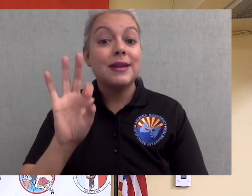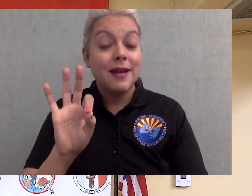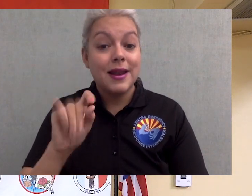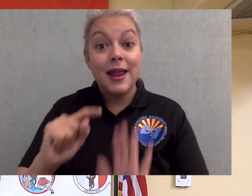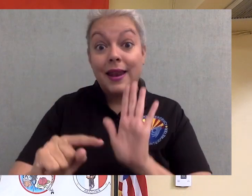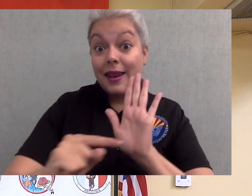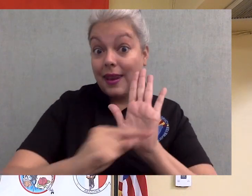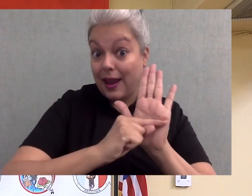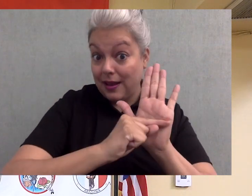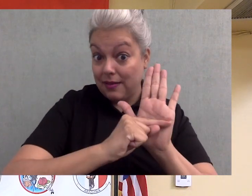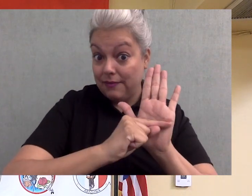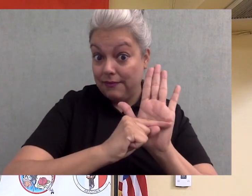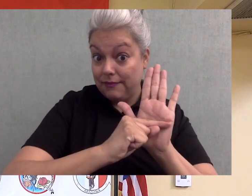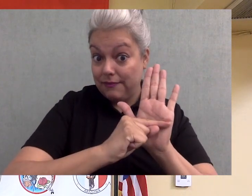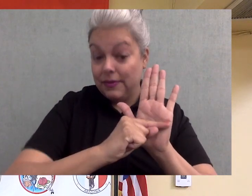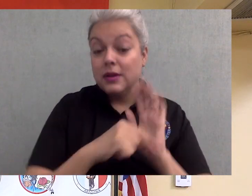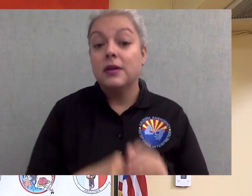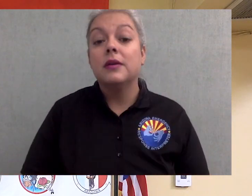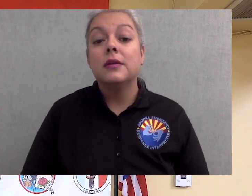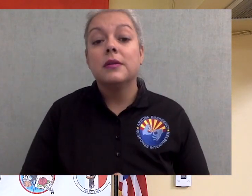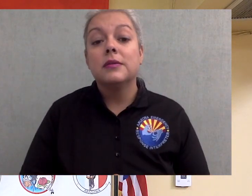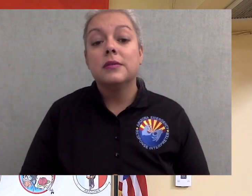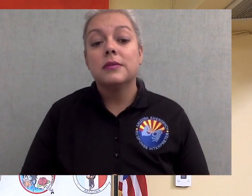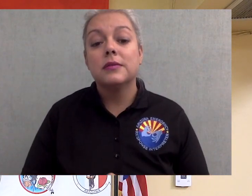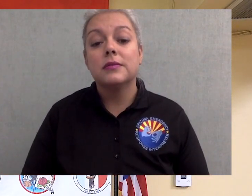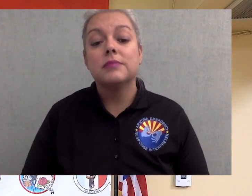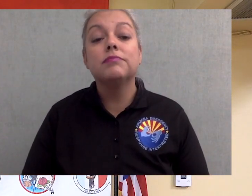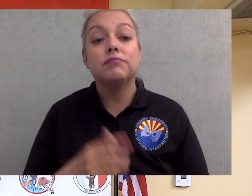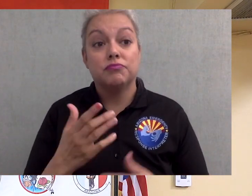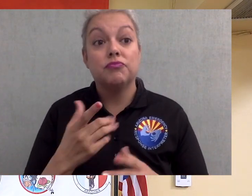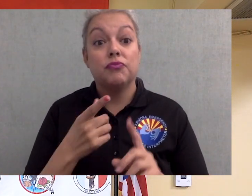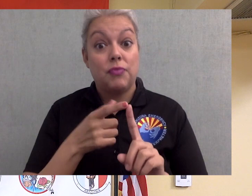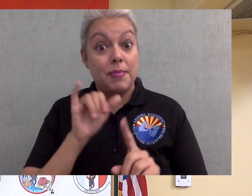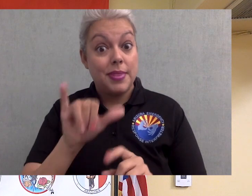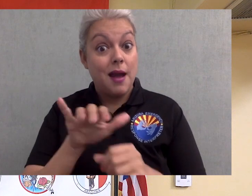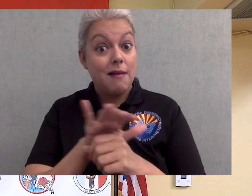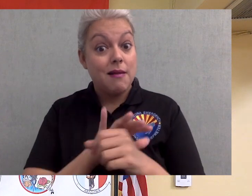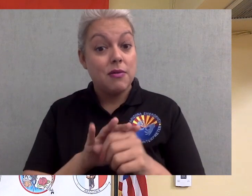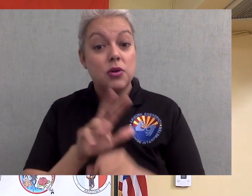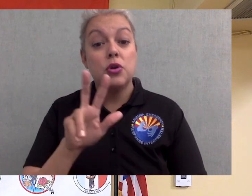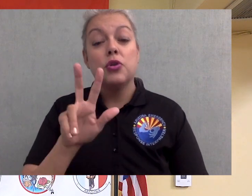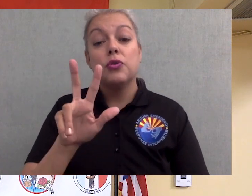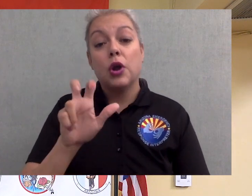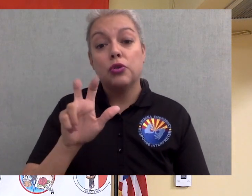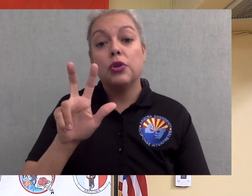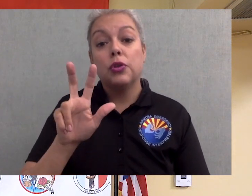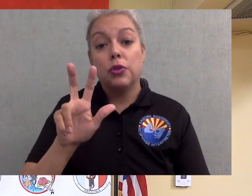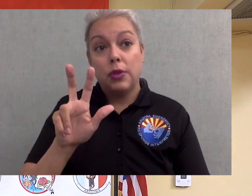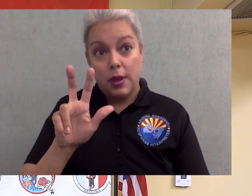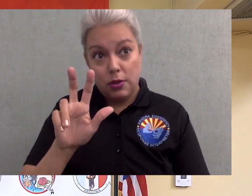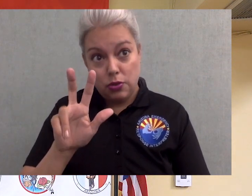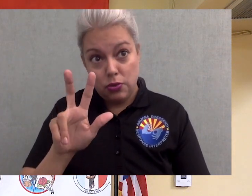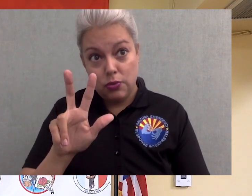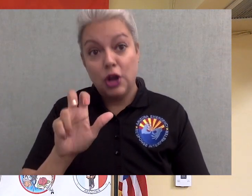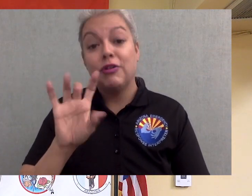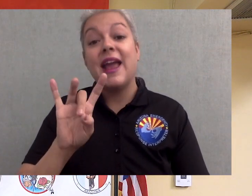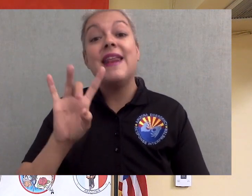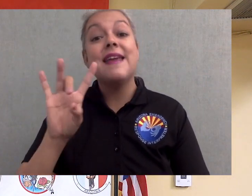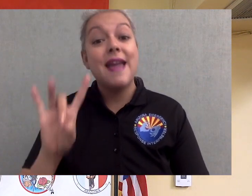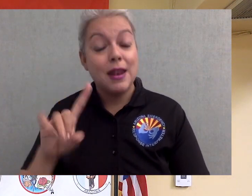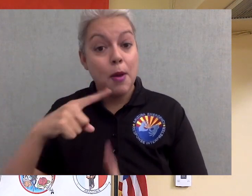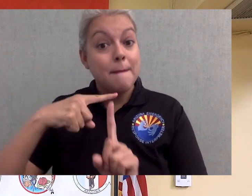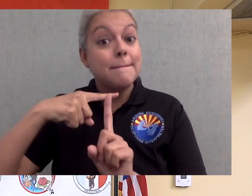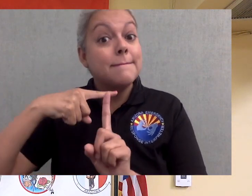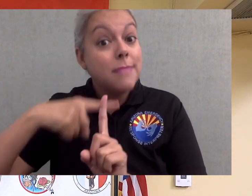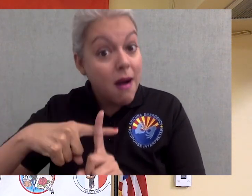6,239 negative cases, and we have had, just from their area, 388 positives. And this